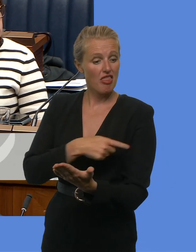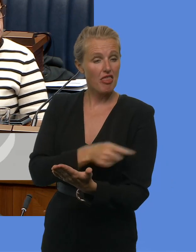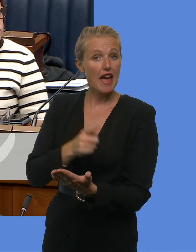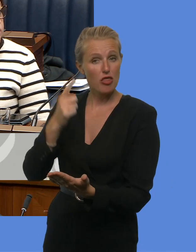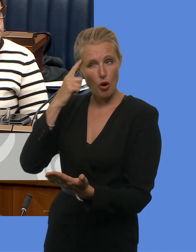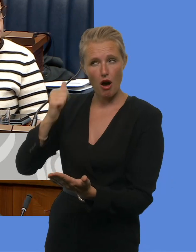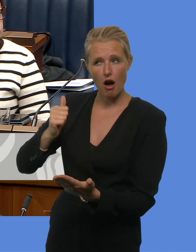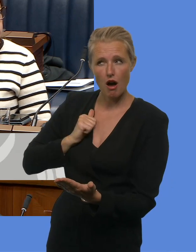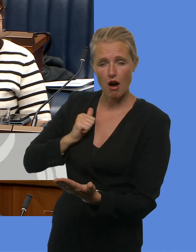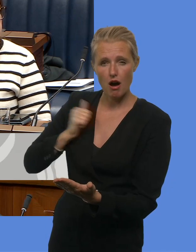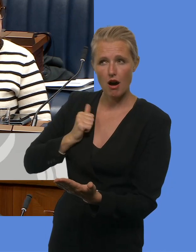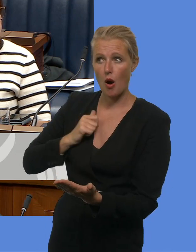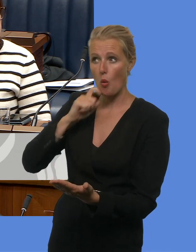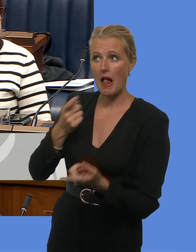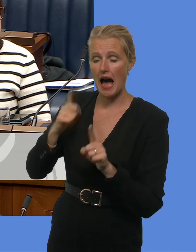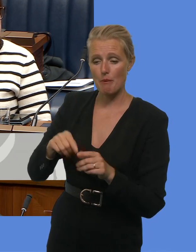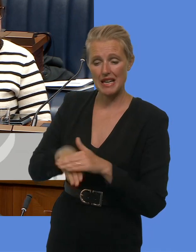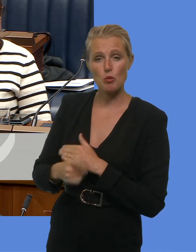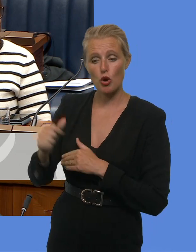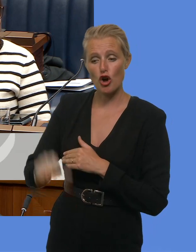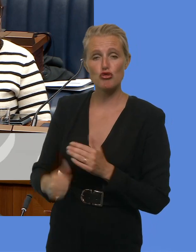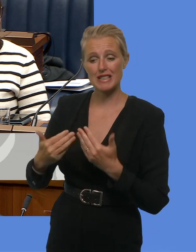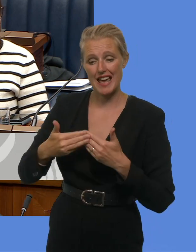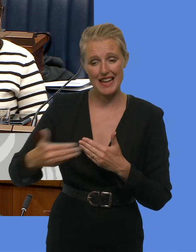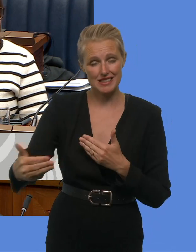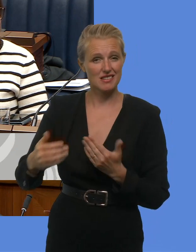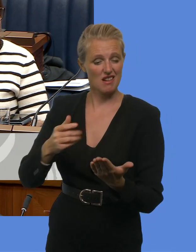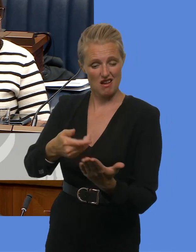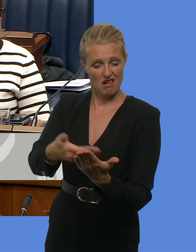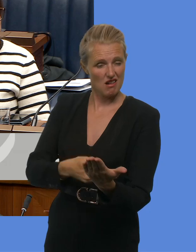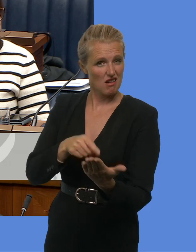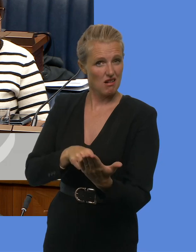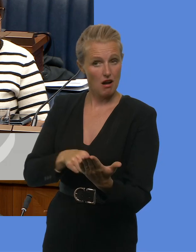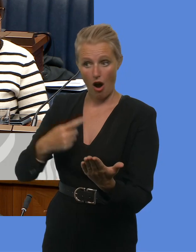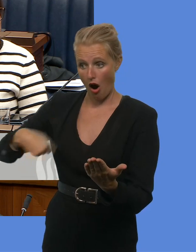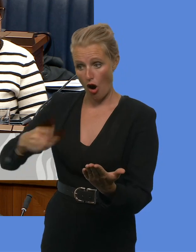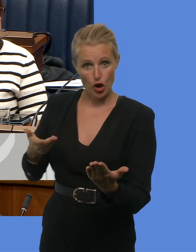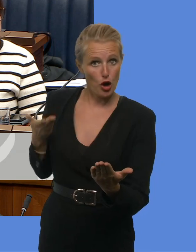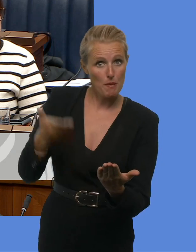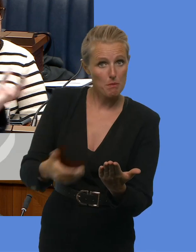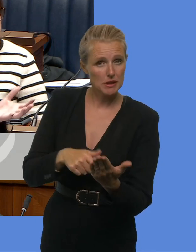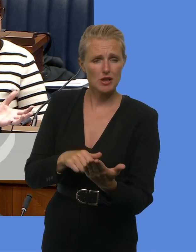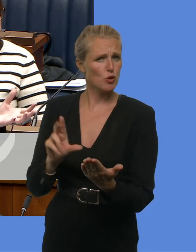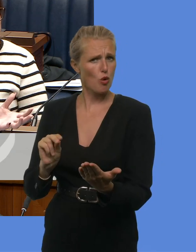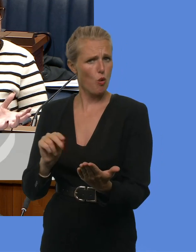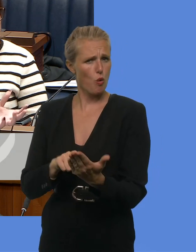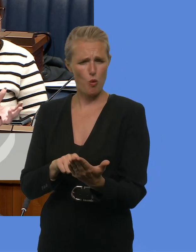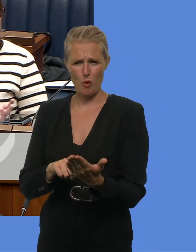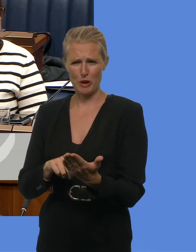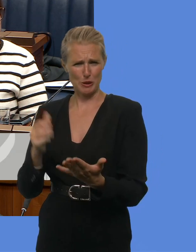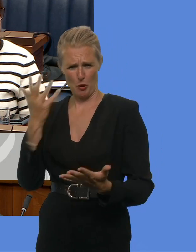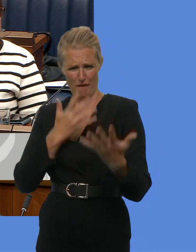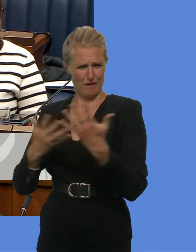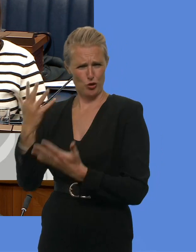to ministers in the first 100 days of the new administration. These were not commitments given by ministers. There was some confusion because